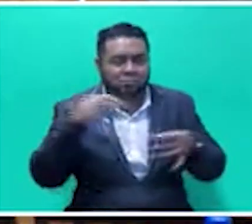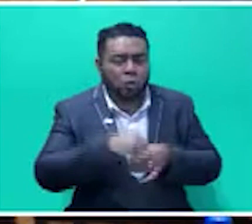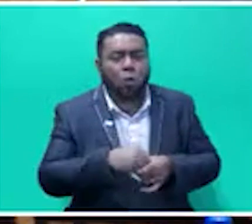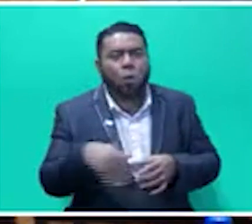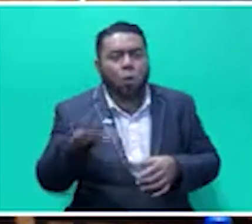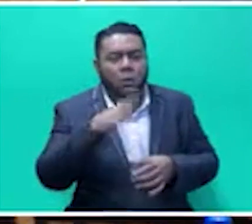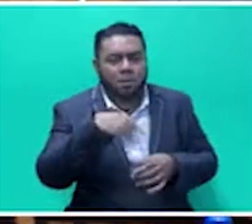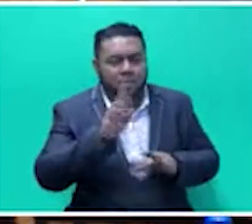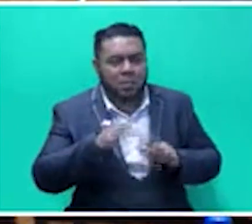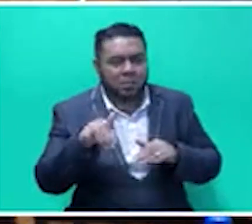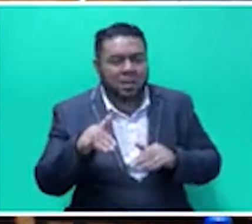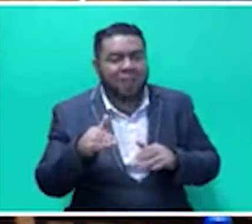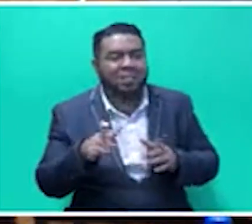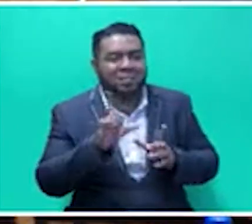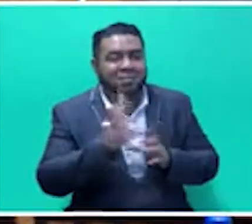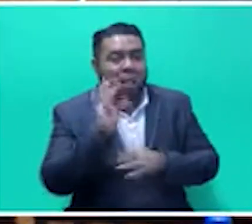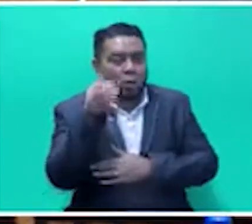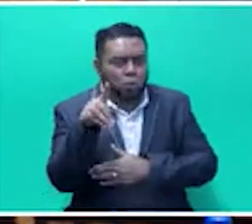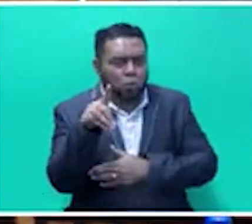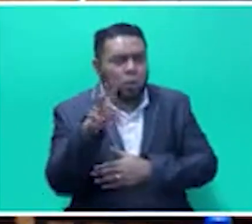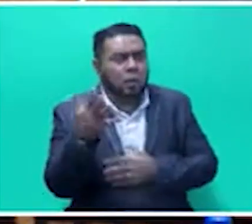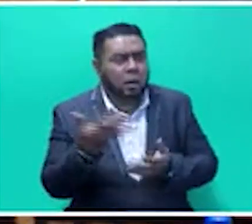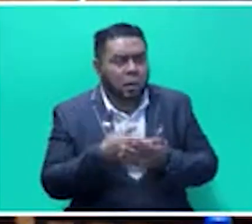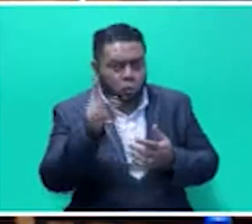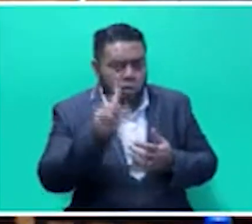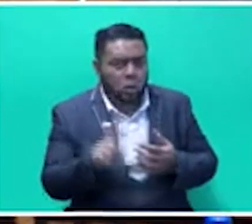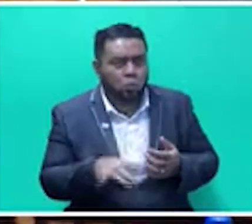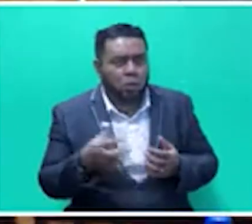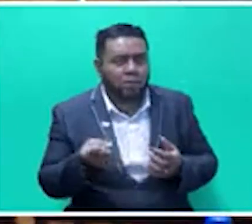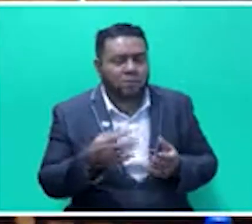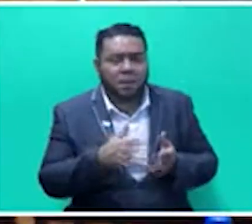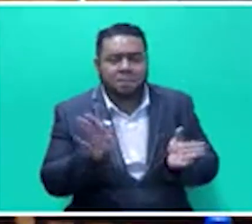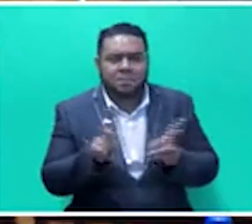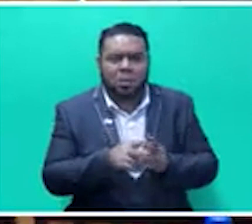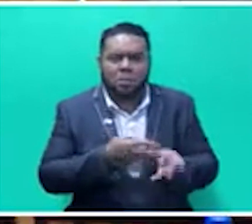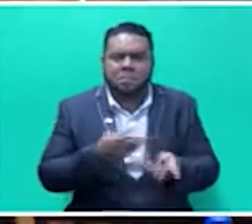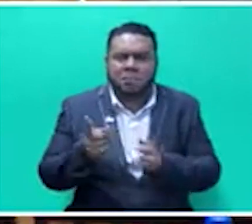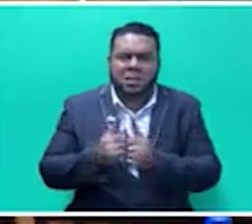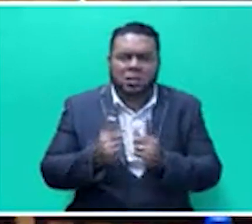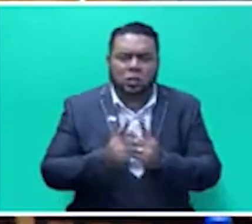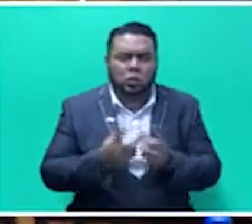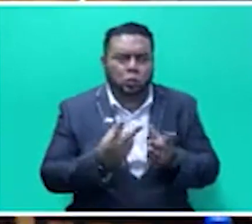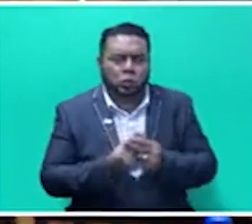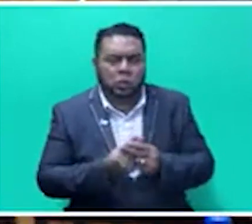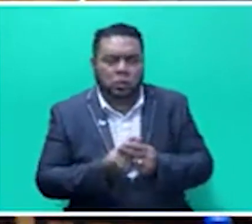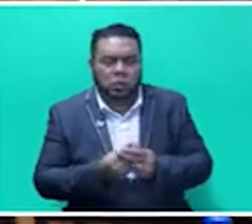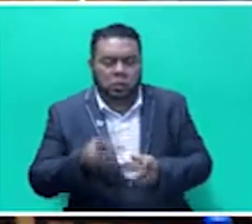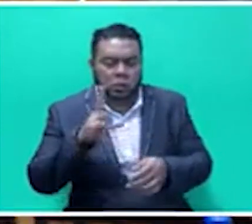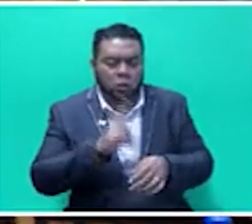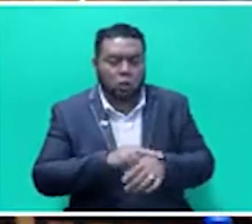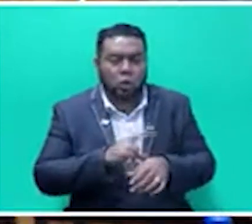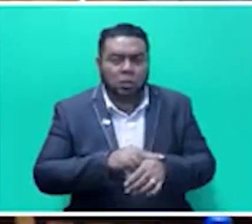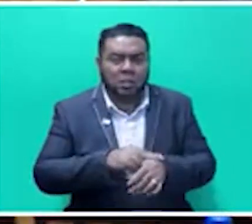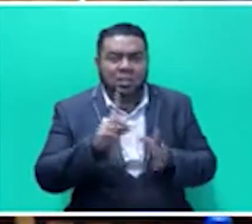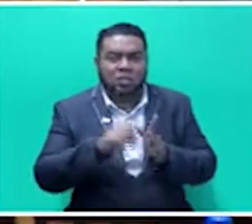the participants in Dehradun. And today we are going to have bilateral meetings with Dr. Jaishankar